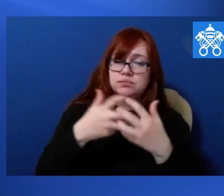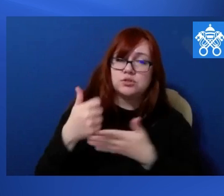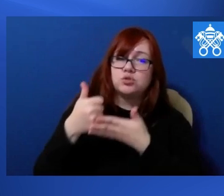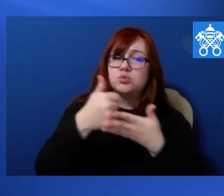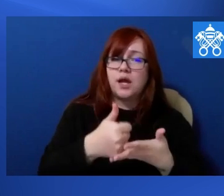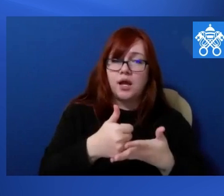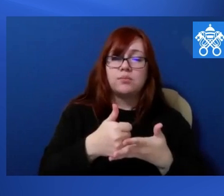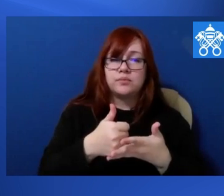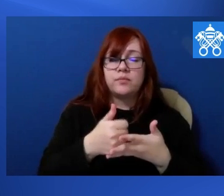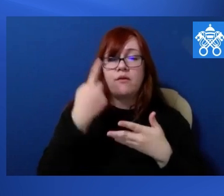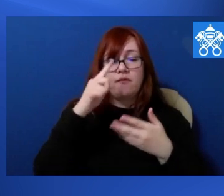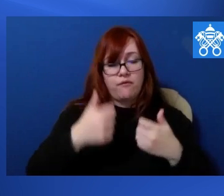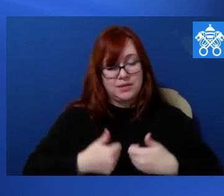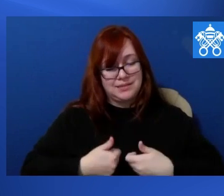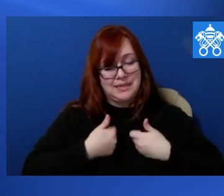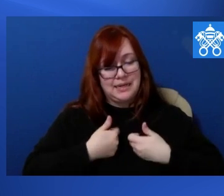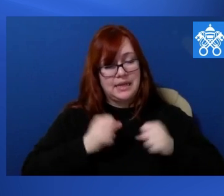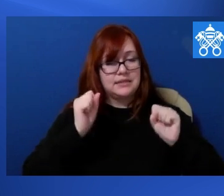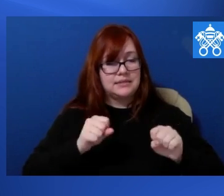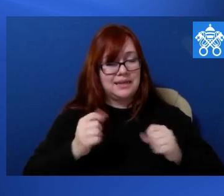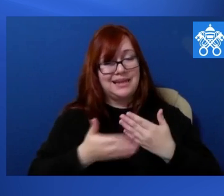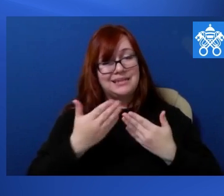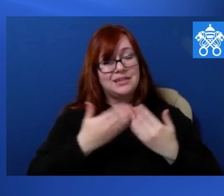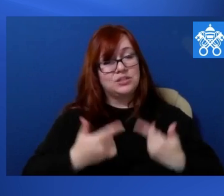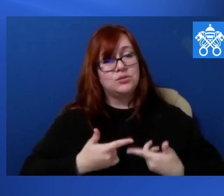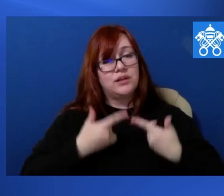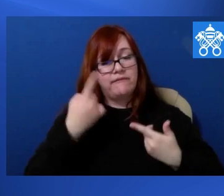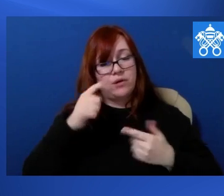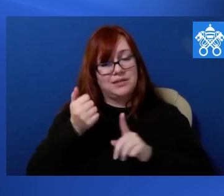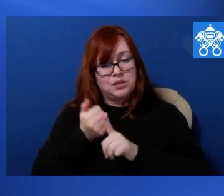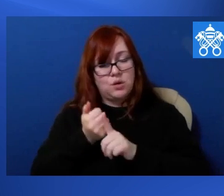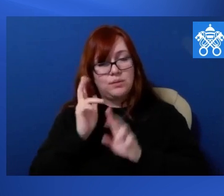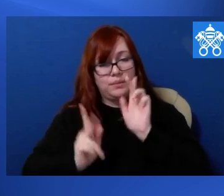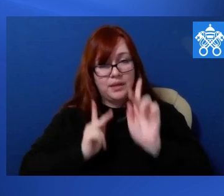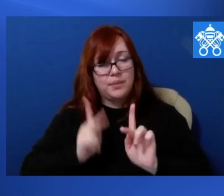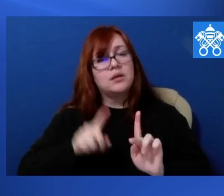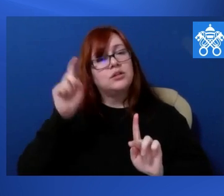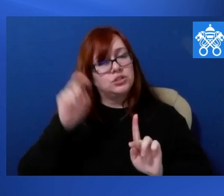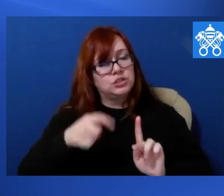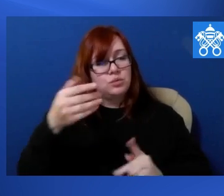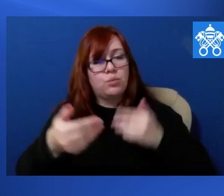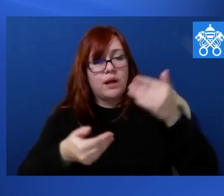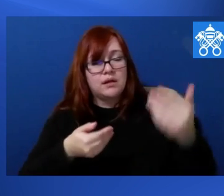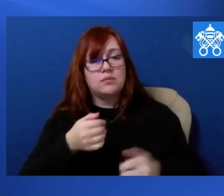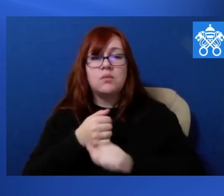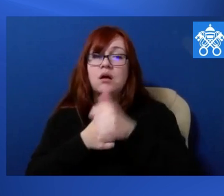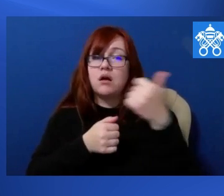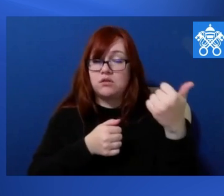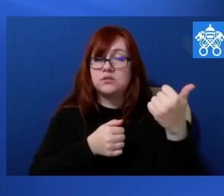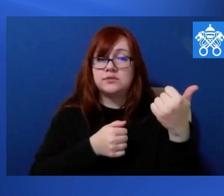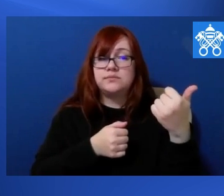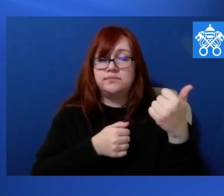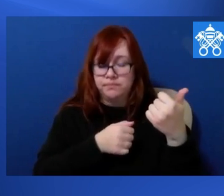For a city that is more livable for its own citizens is also more welcoming to everyone else.